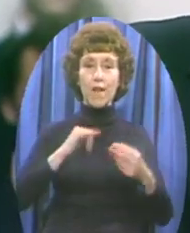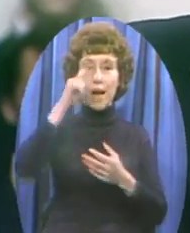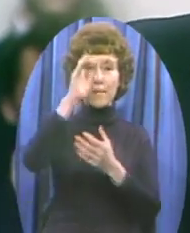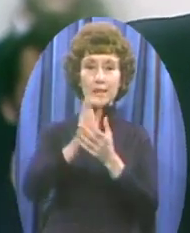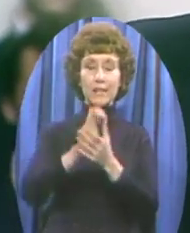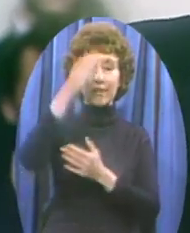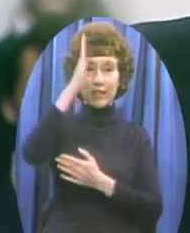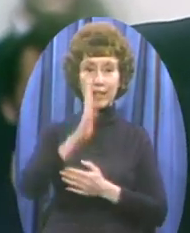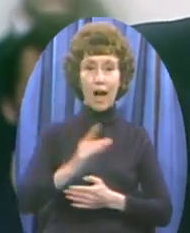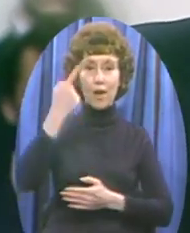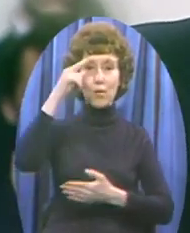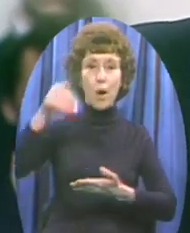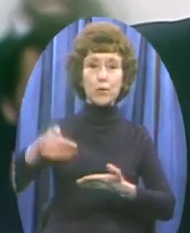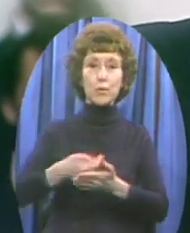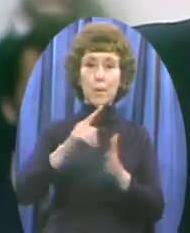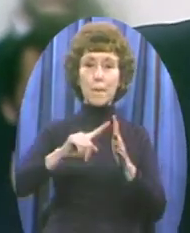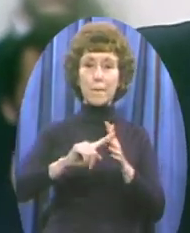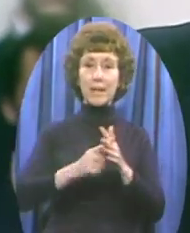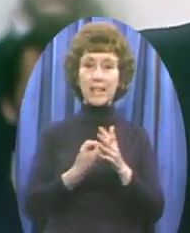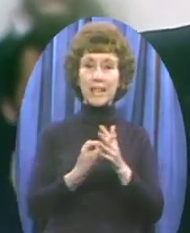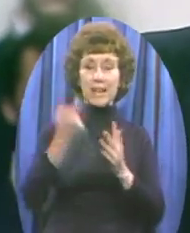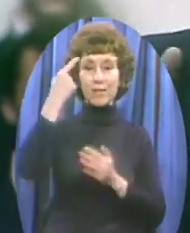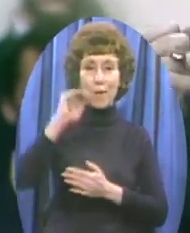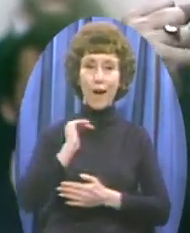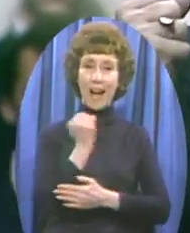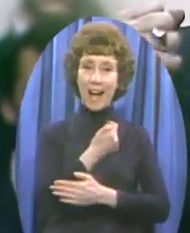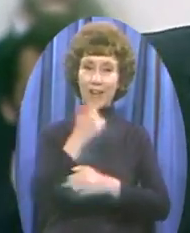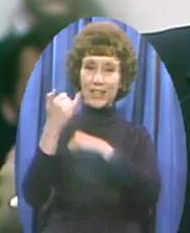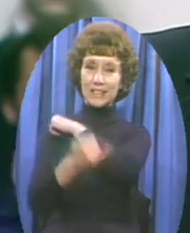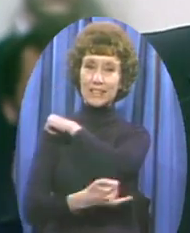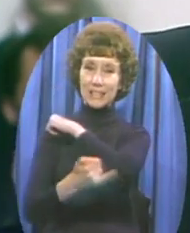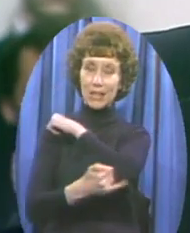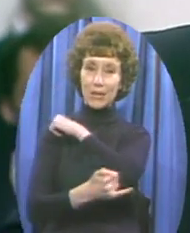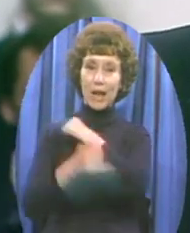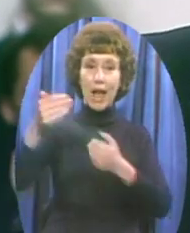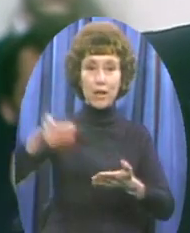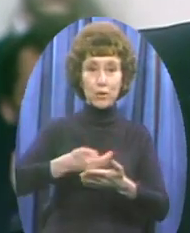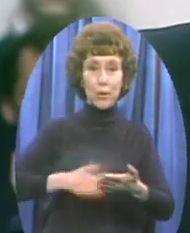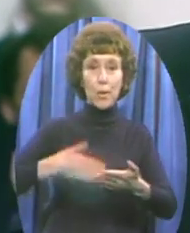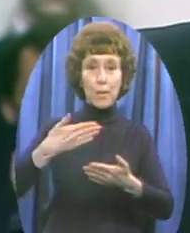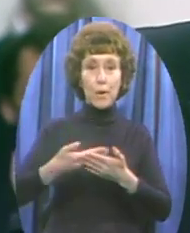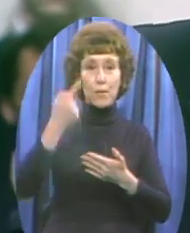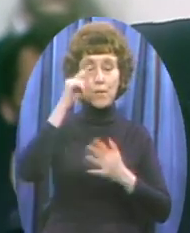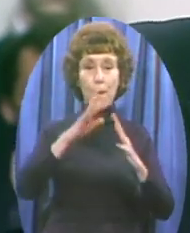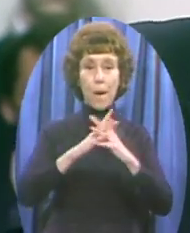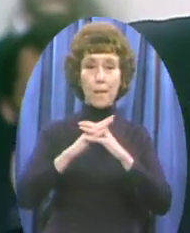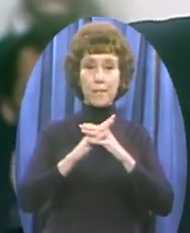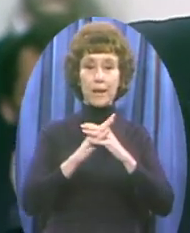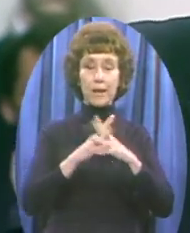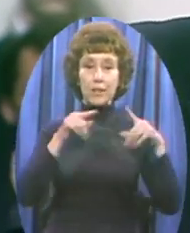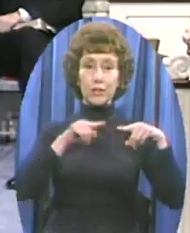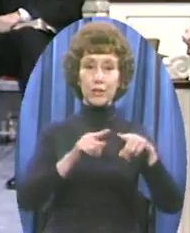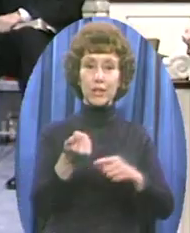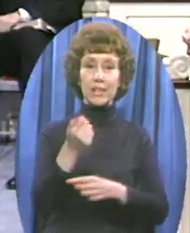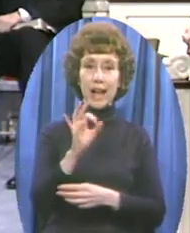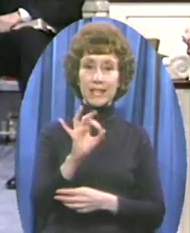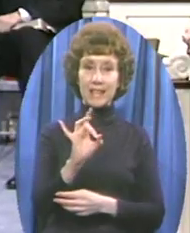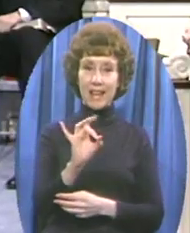for a new beginning for our country, a new birth, a rebirth during this year, 1980, and this decade in front of us.